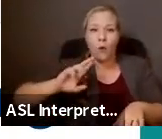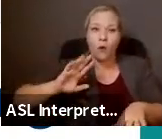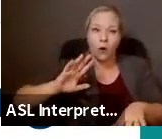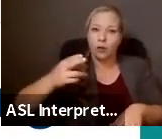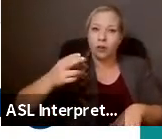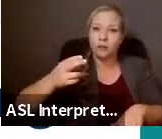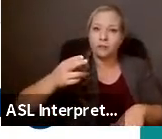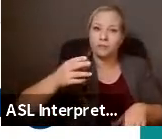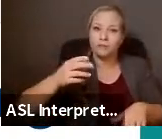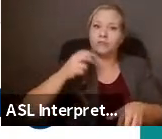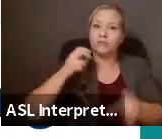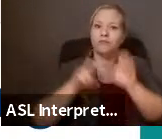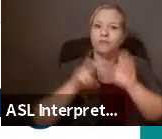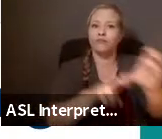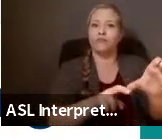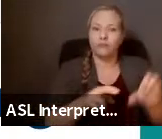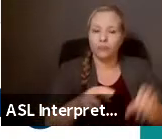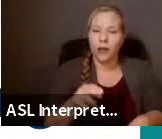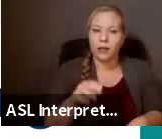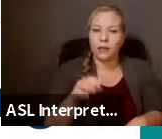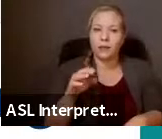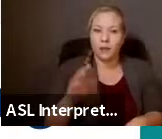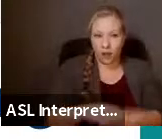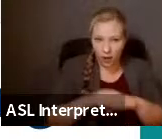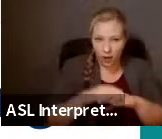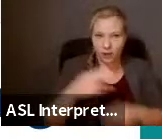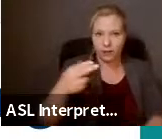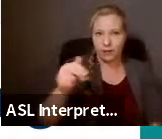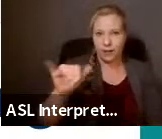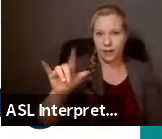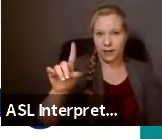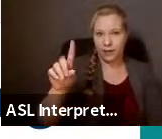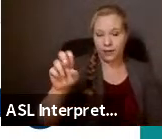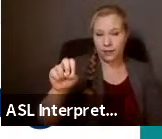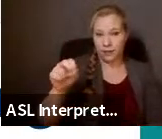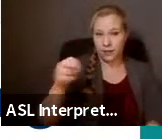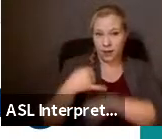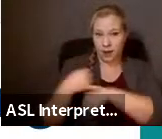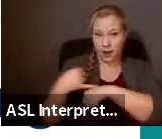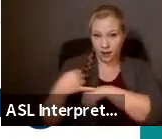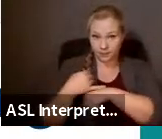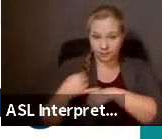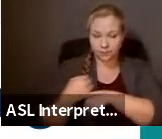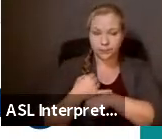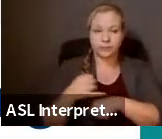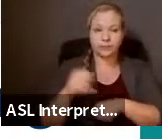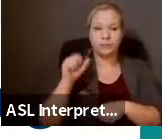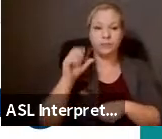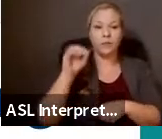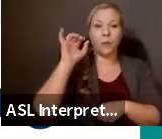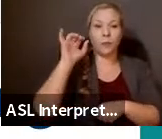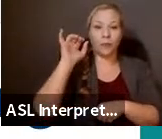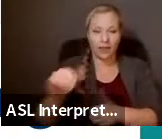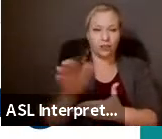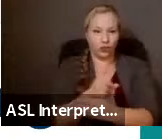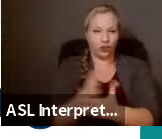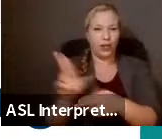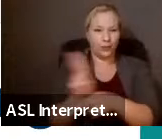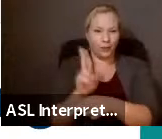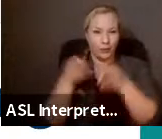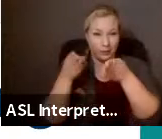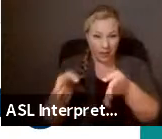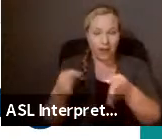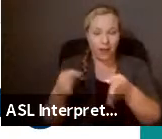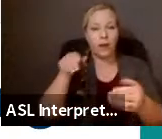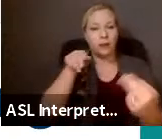Hayden Island, the shared use path facility would mirror that parallel to the roadway,